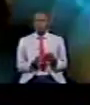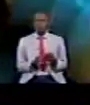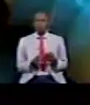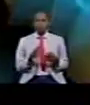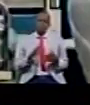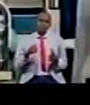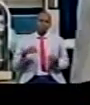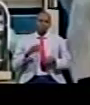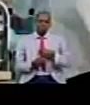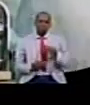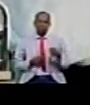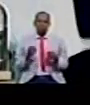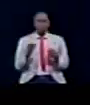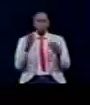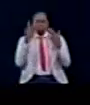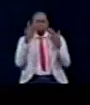Jesus.